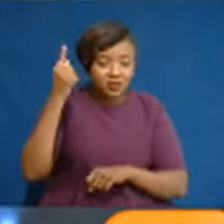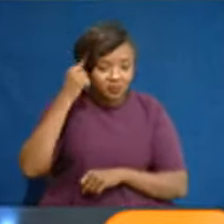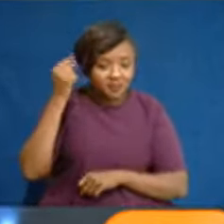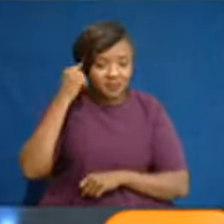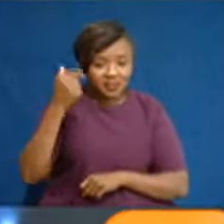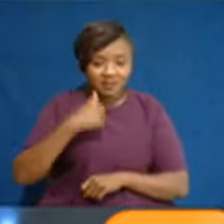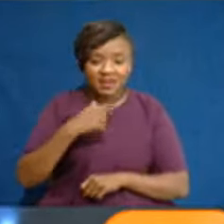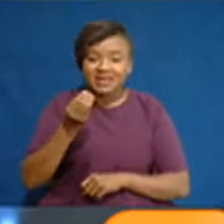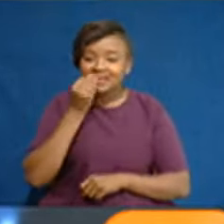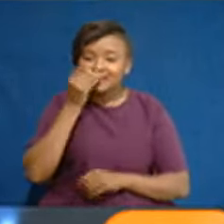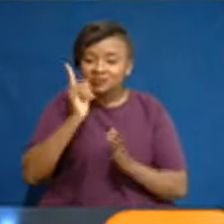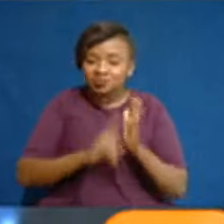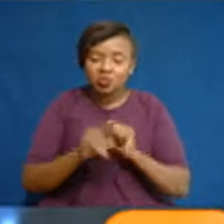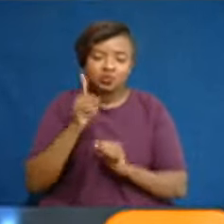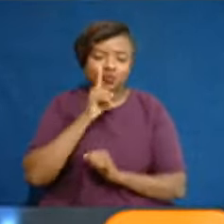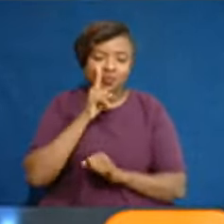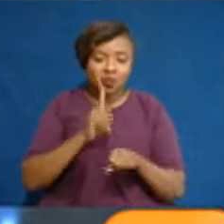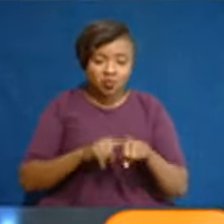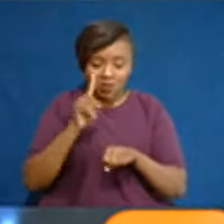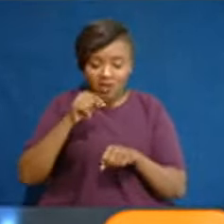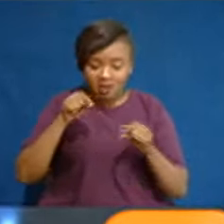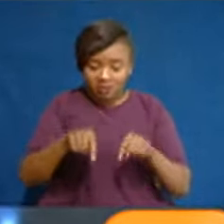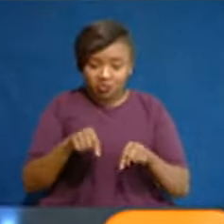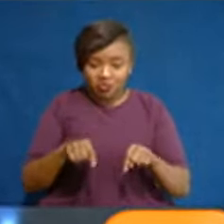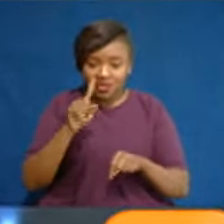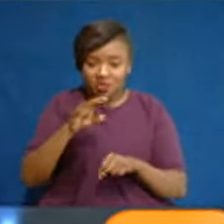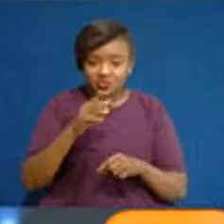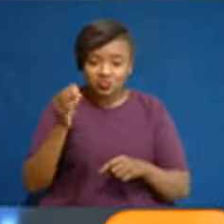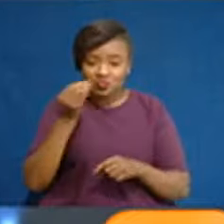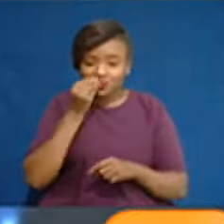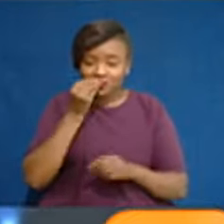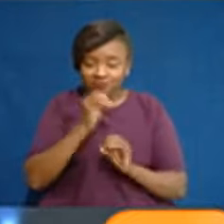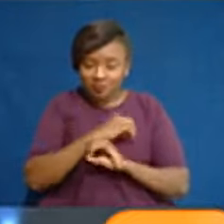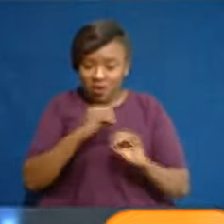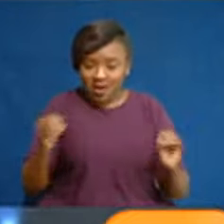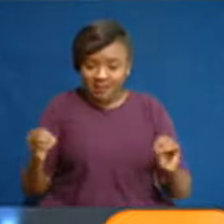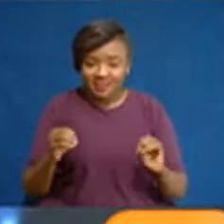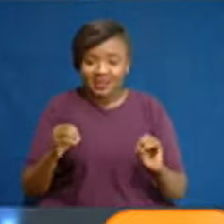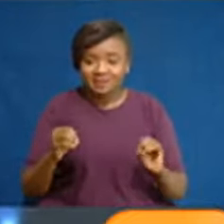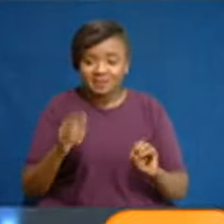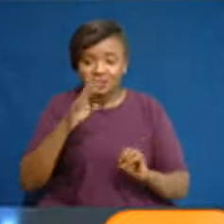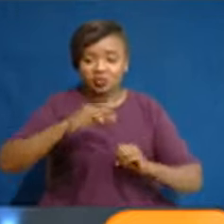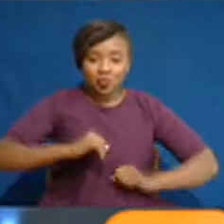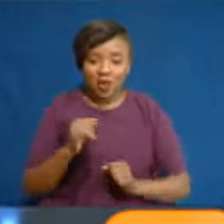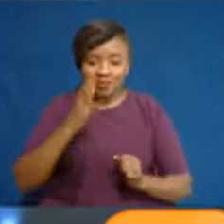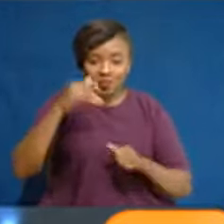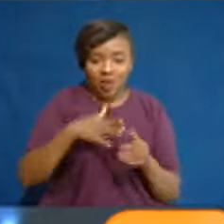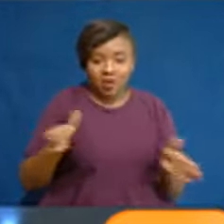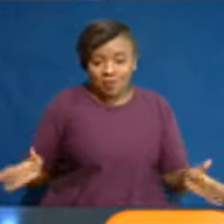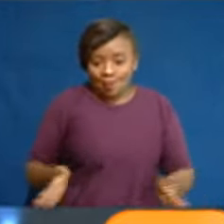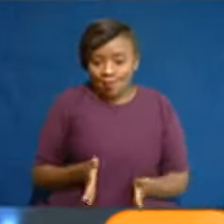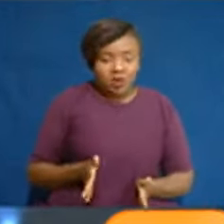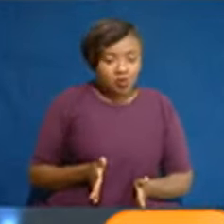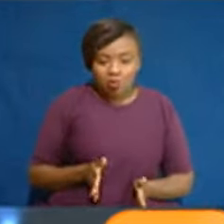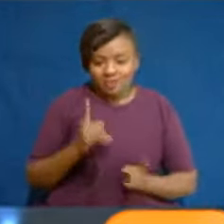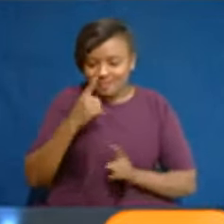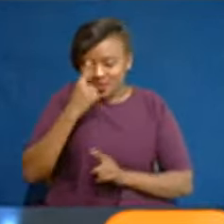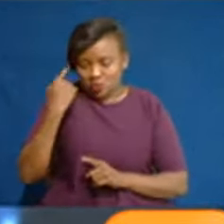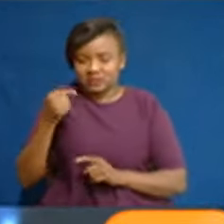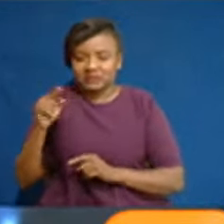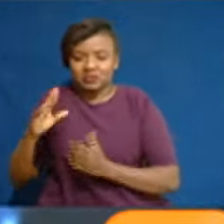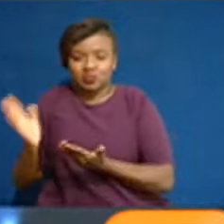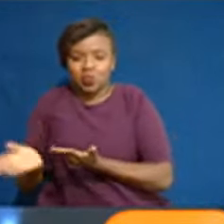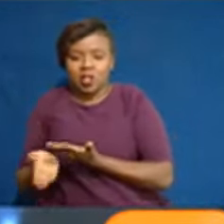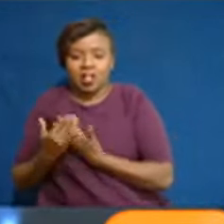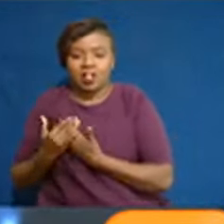eat tomorrow? You know, these days when you skip lunch, you're happy, not because you're losing on your weight, it's because you've saved the money you would have spent for